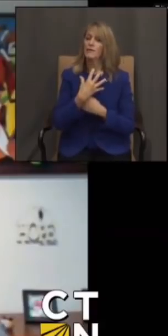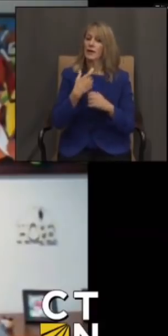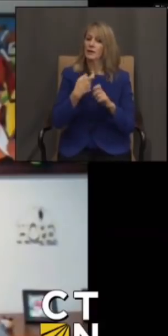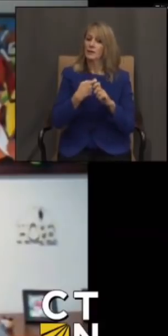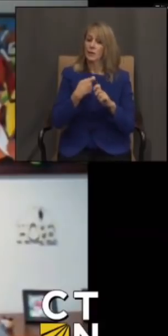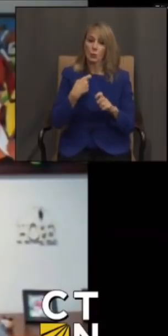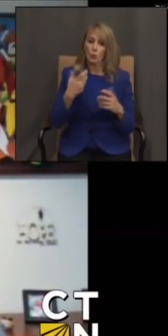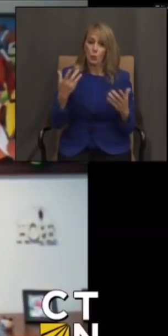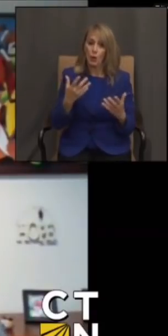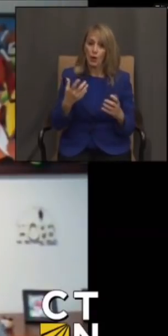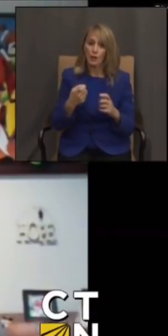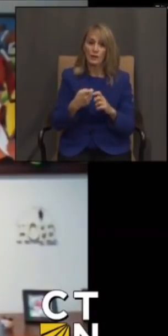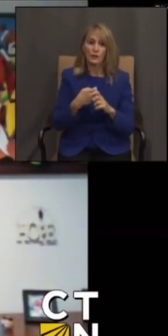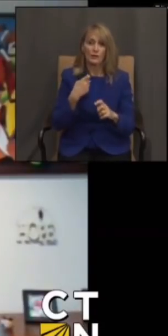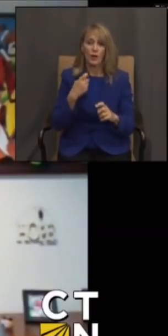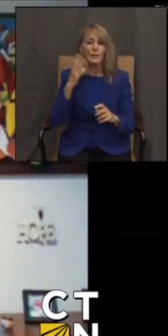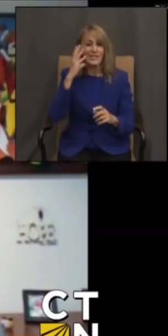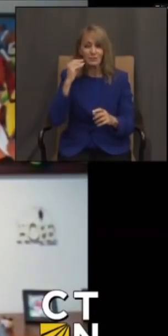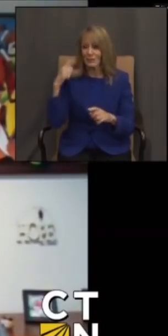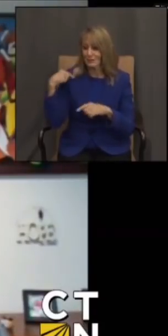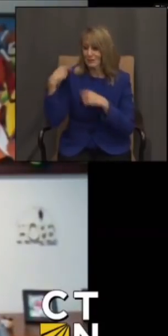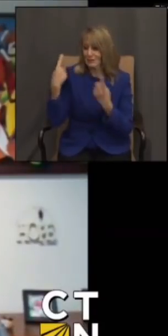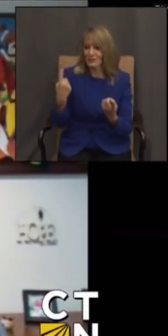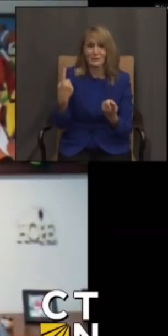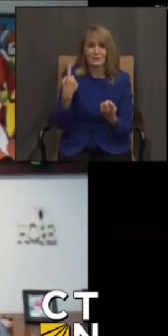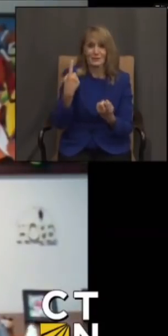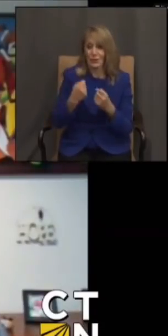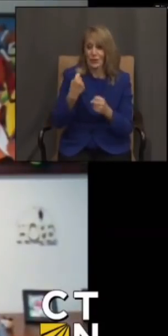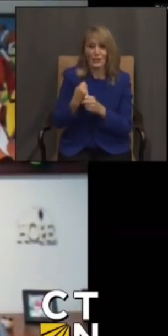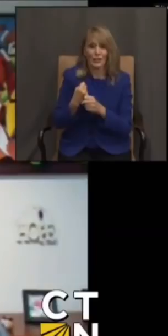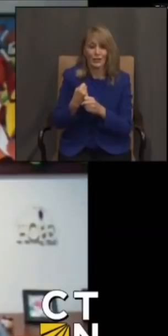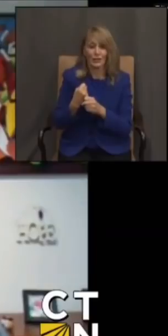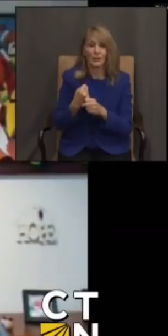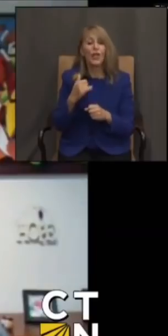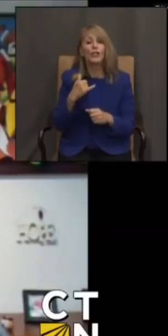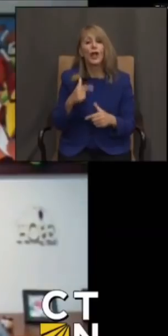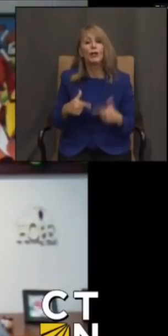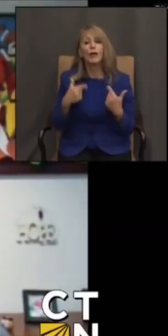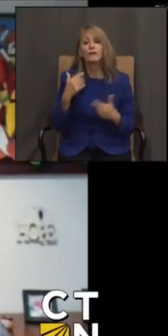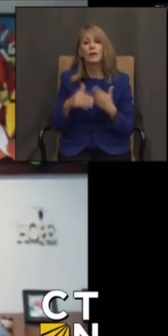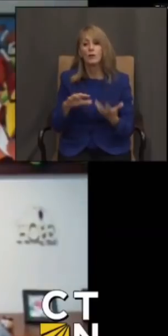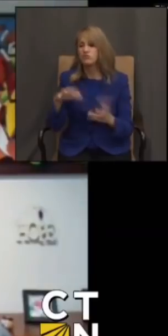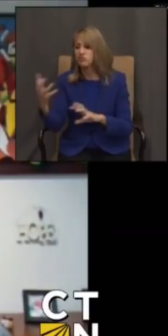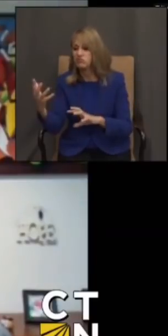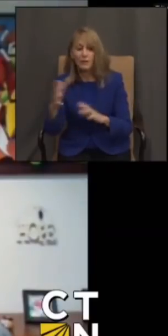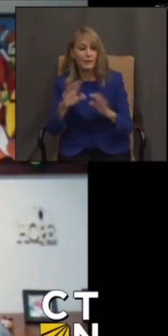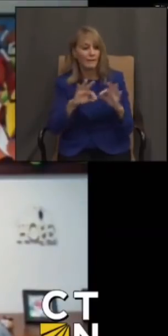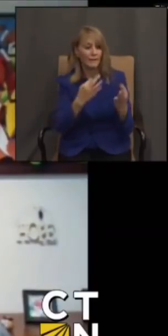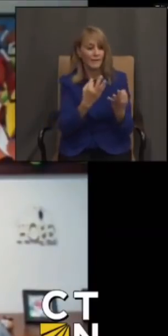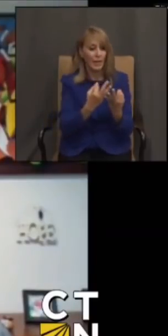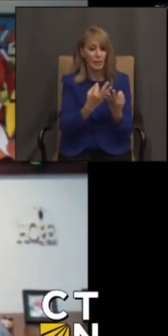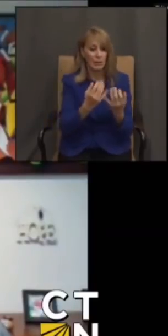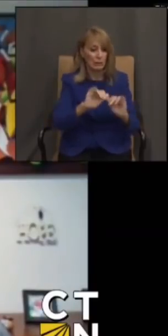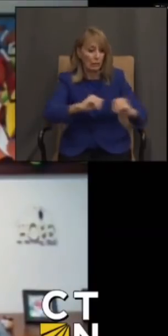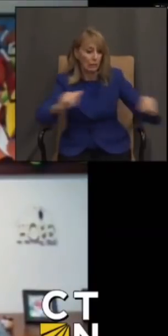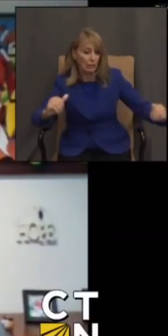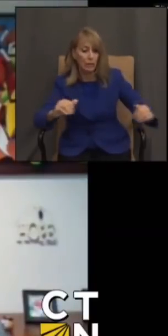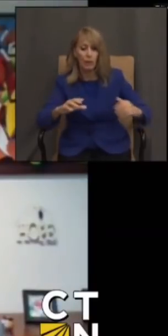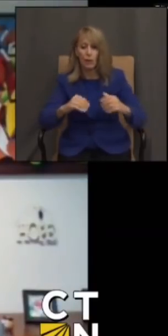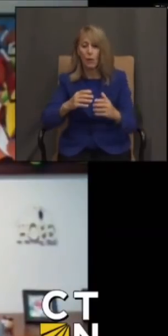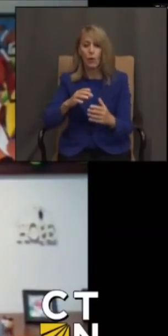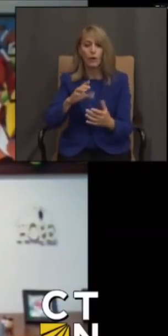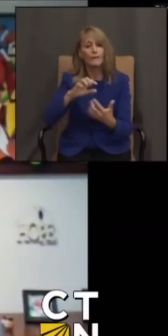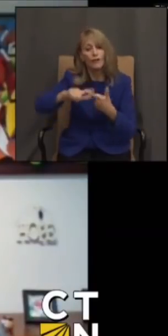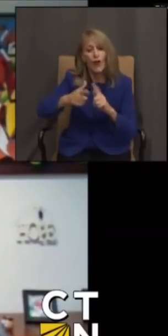of going through this past year, whether it's disruptions in family relationships or disruptions in connections